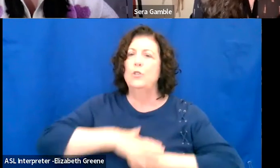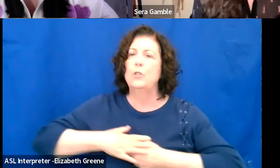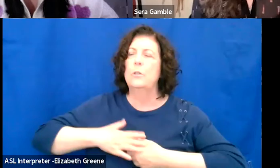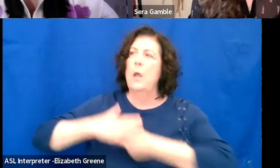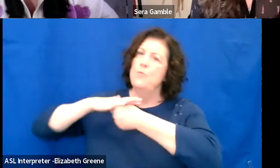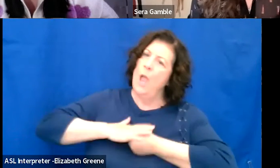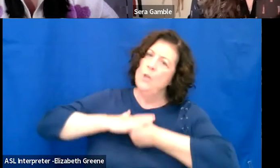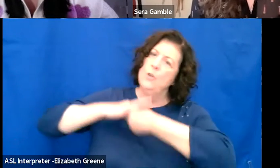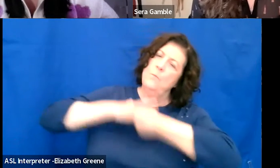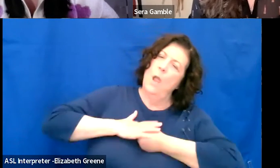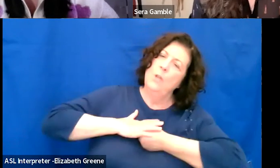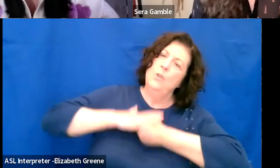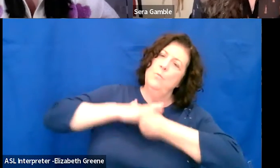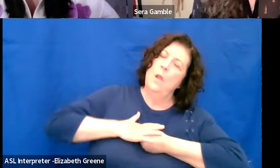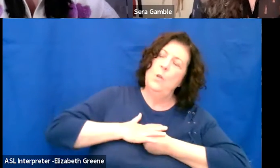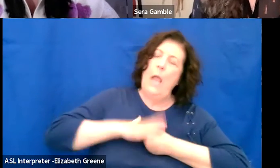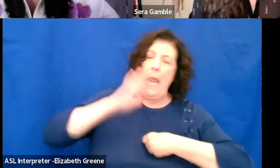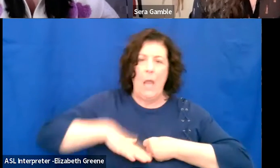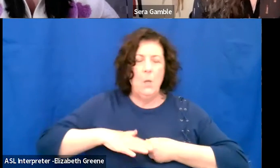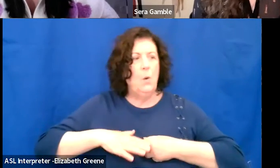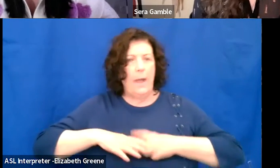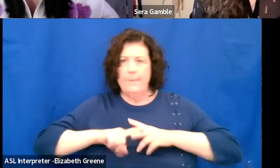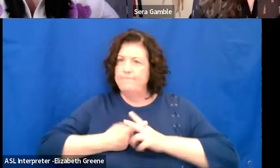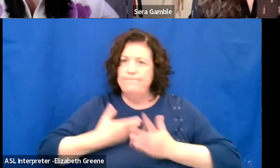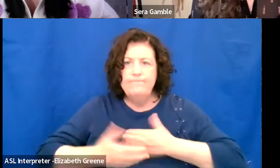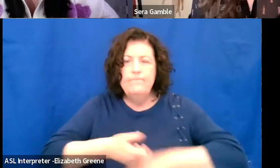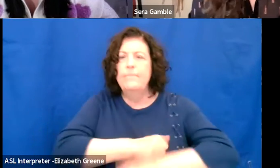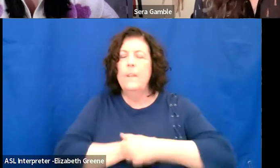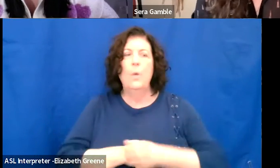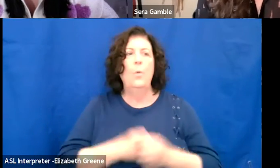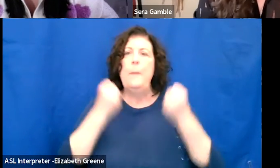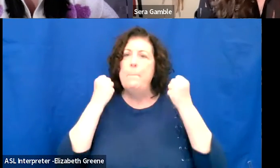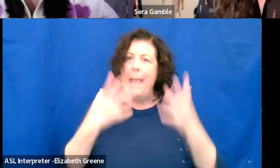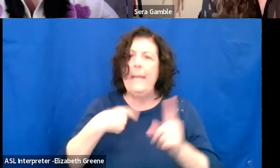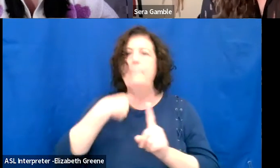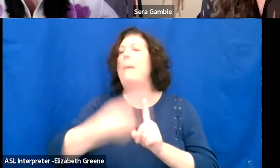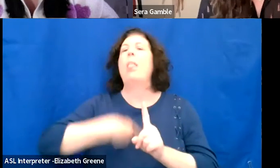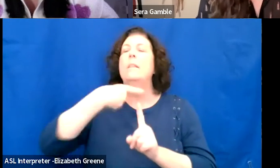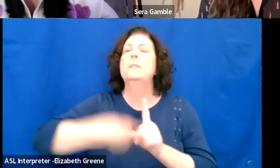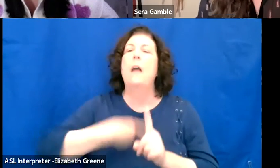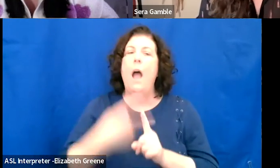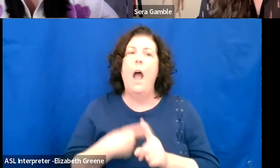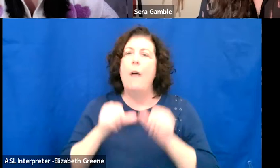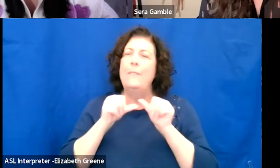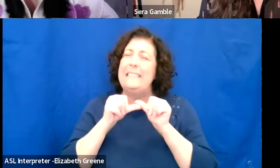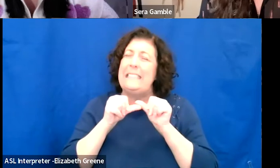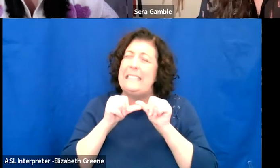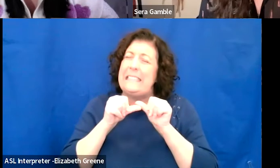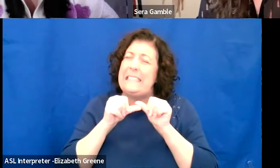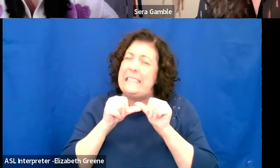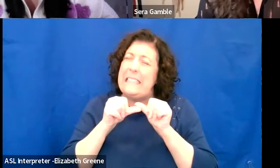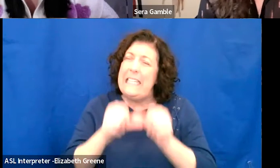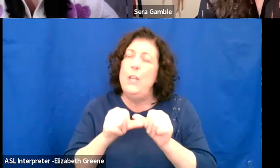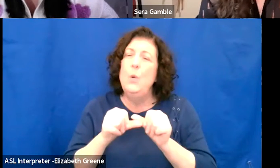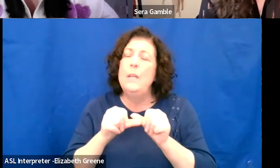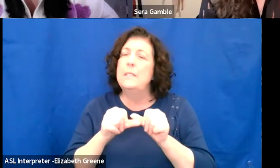many months of unrelenting, unpredictable. What yep. about you? Did you know? Were you just like,